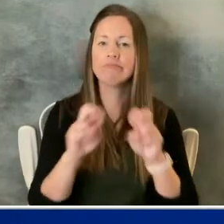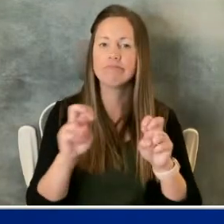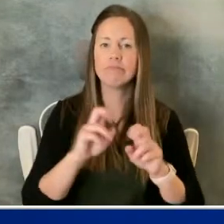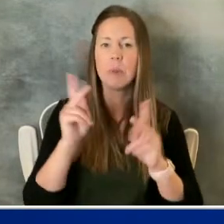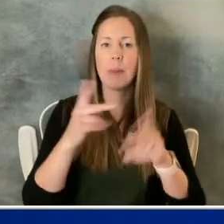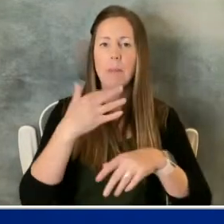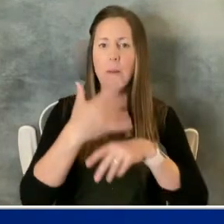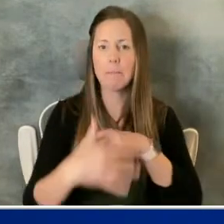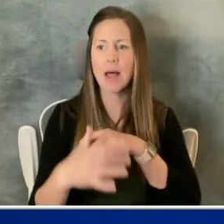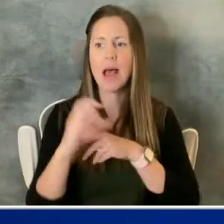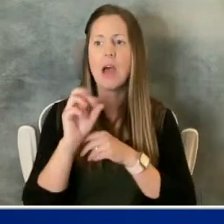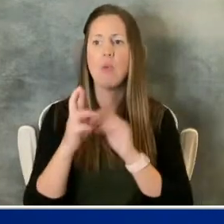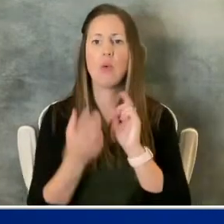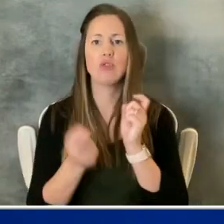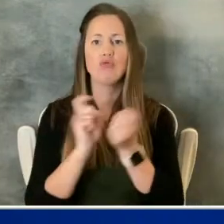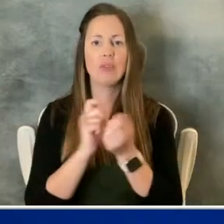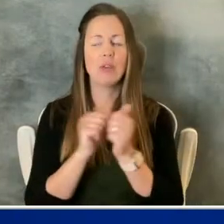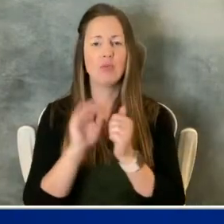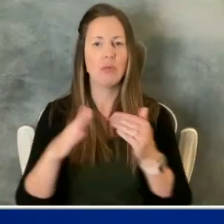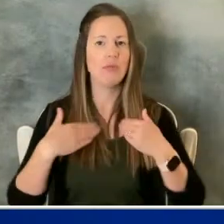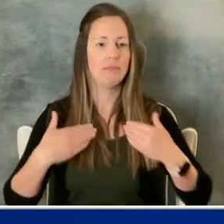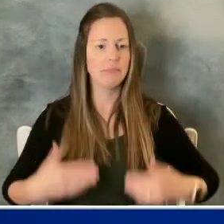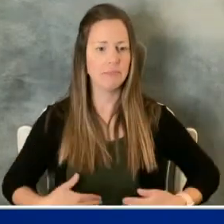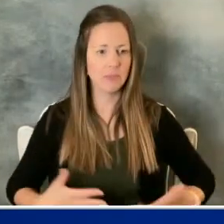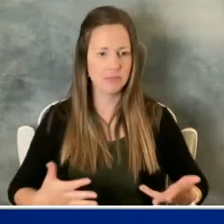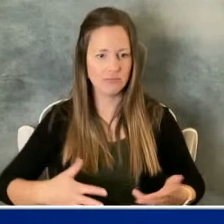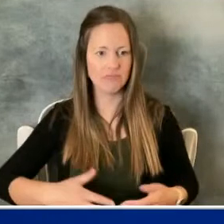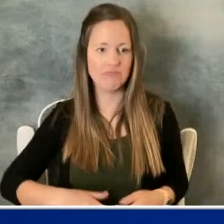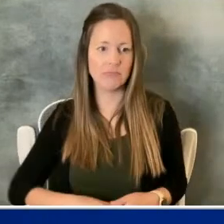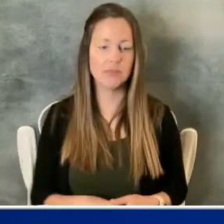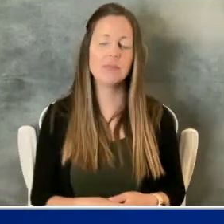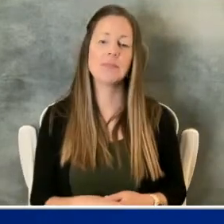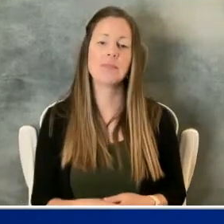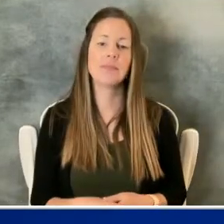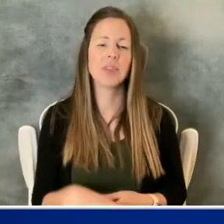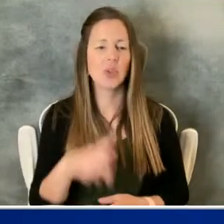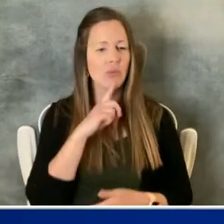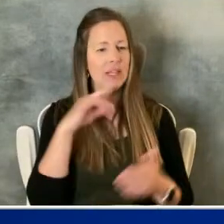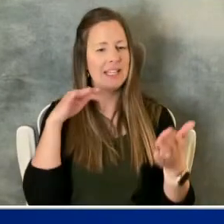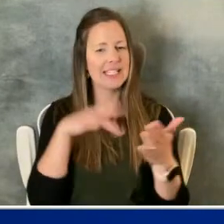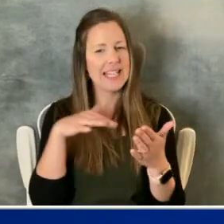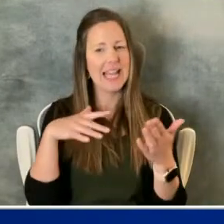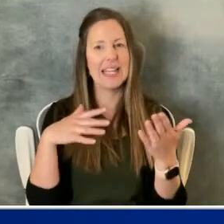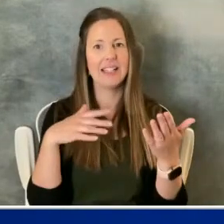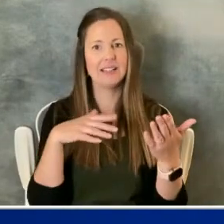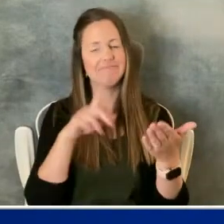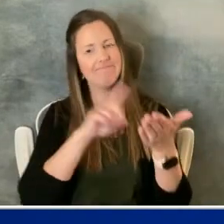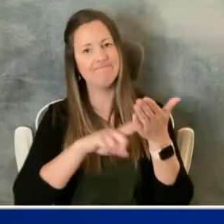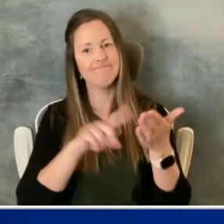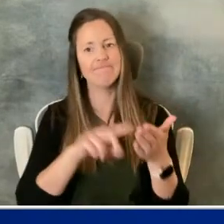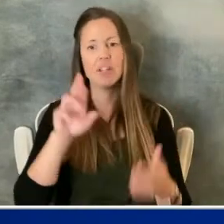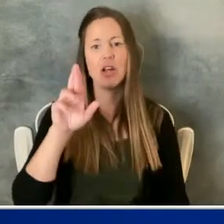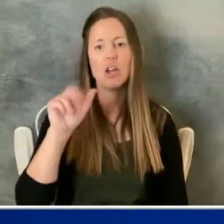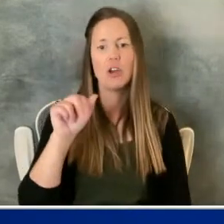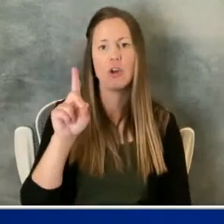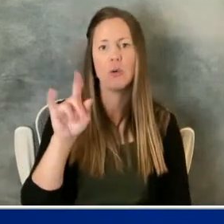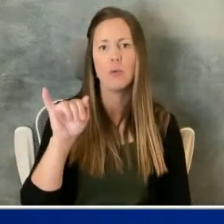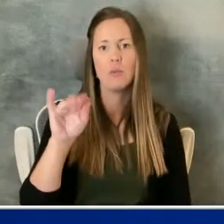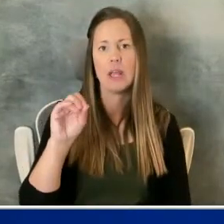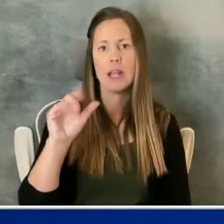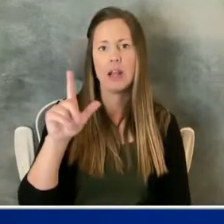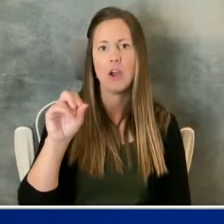in their body one way, and the other study is looking at really radiology and physical changes in people's